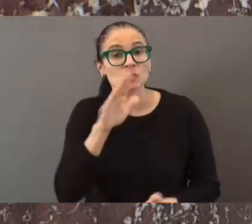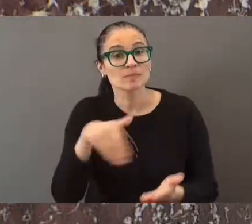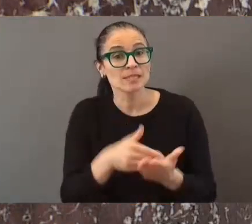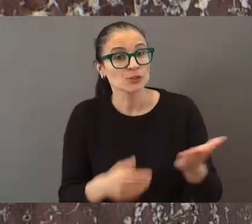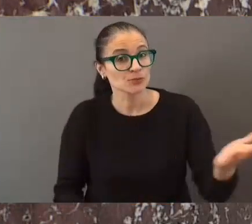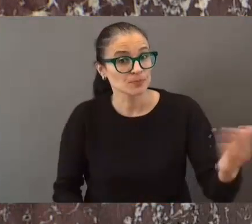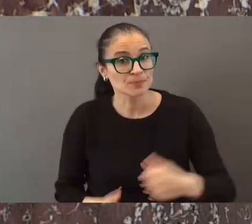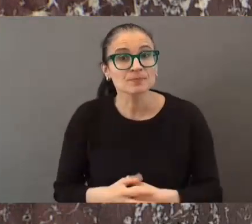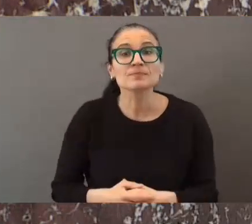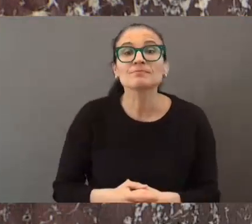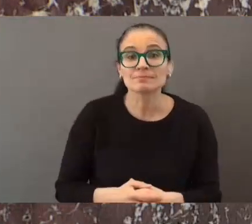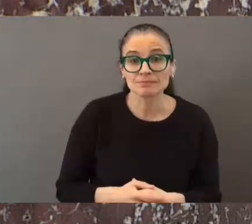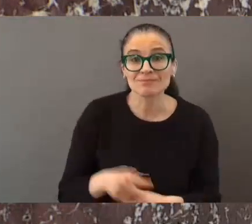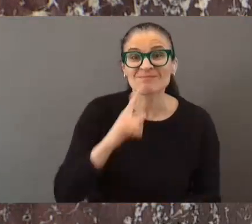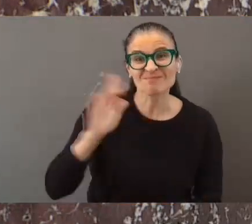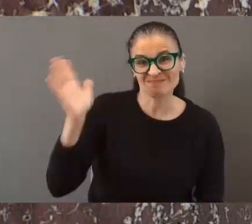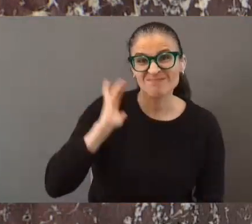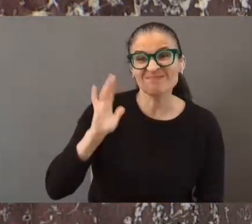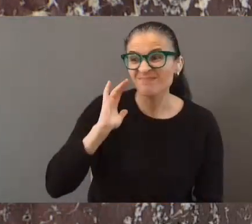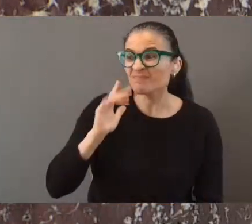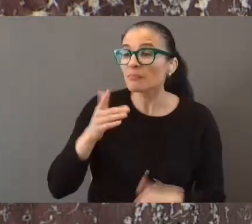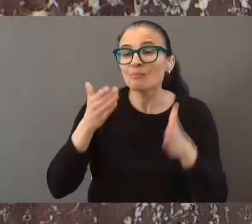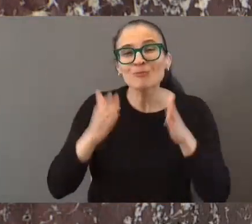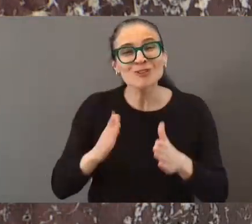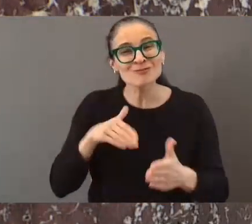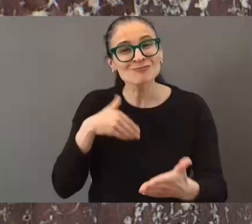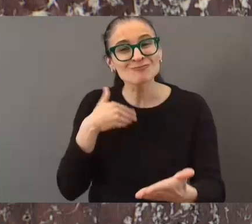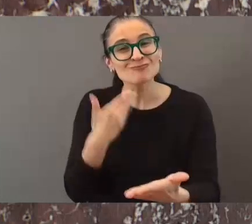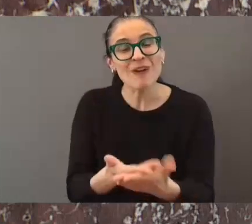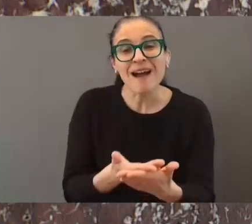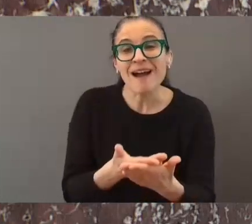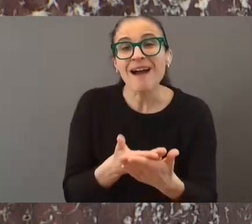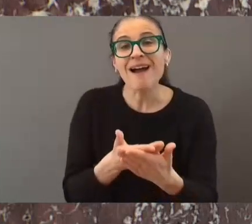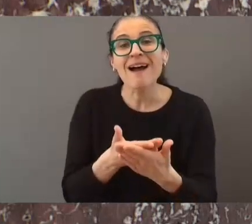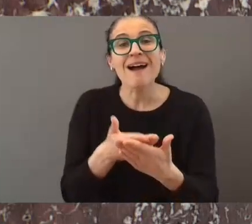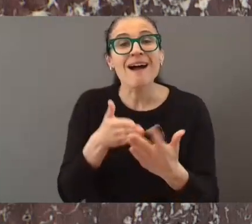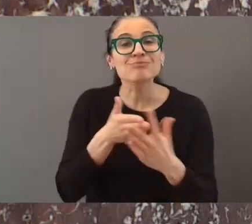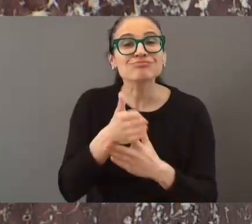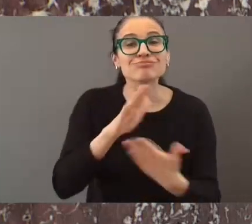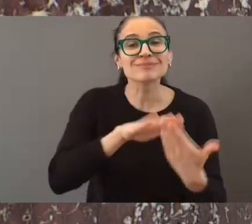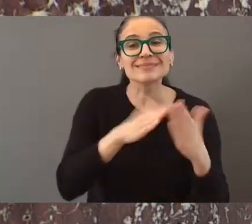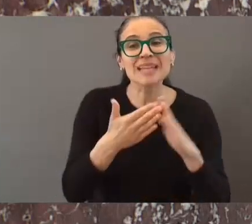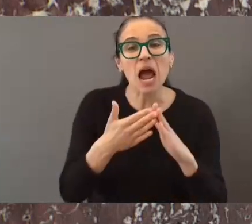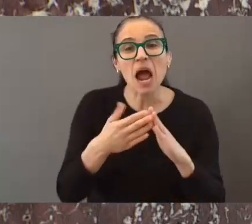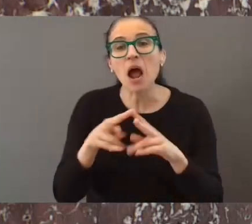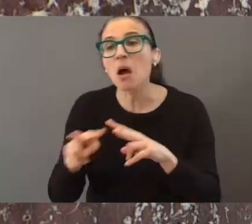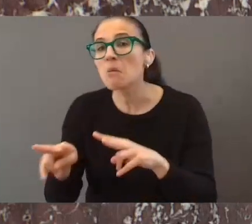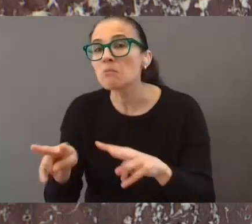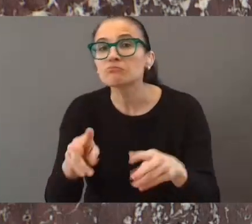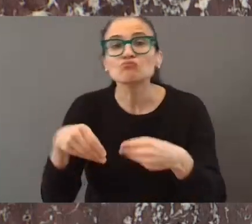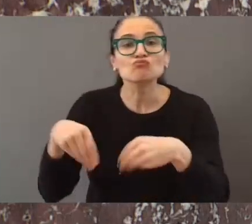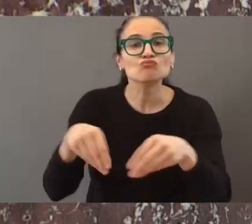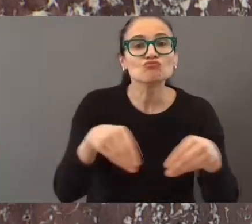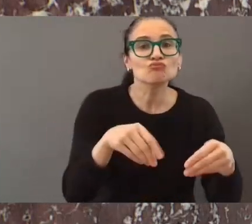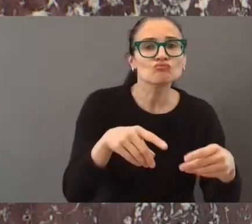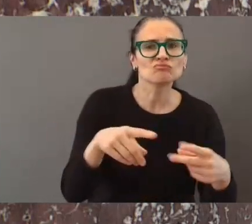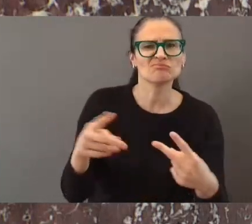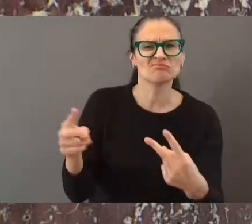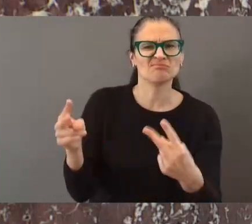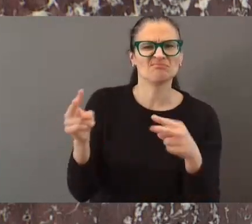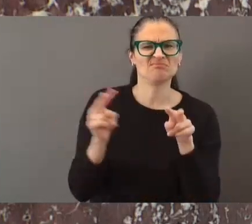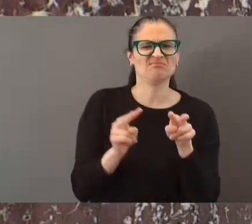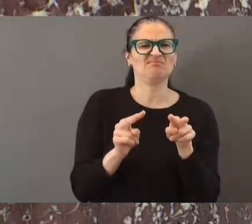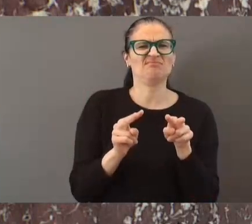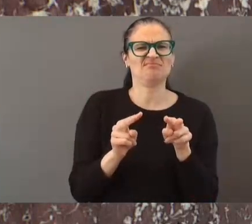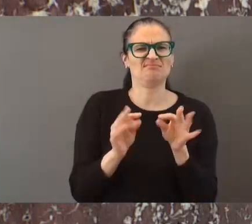on a product or an item and it was totally way overinflated, there was a certain expression used for that person. Apparently that's unparliamentary. I